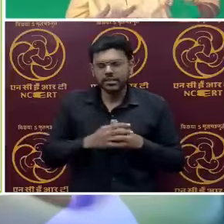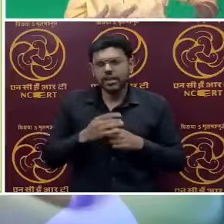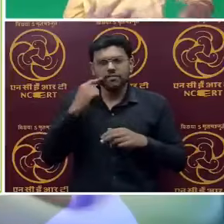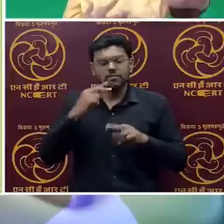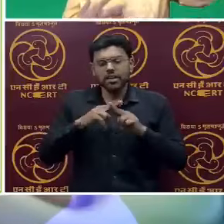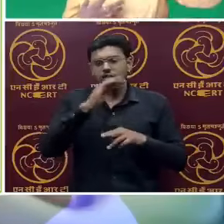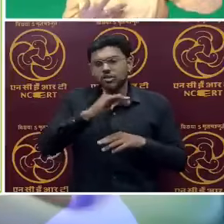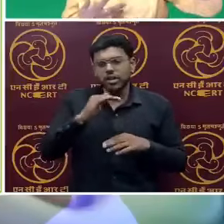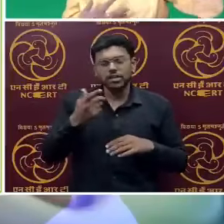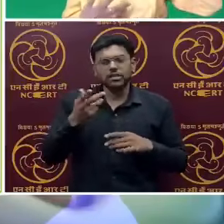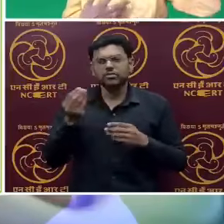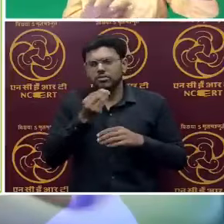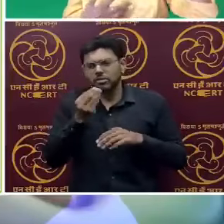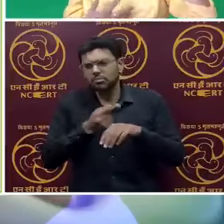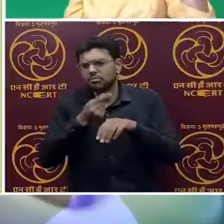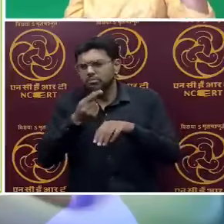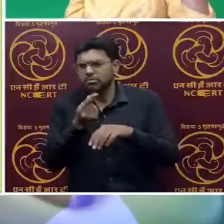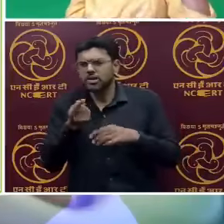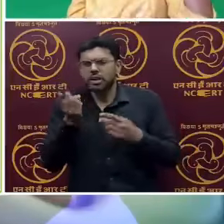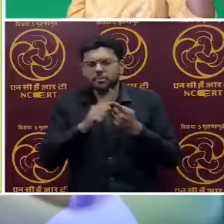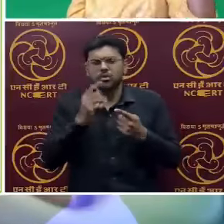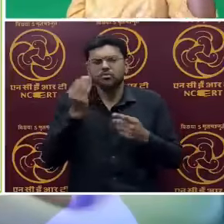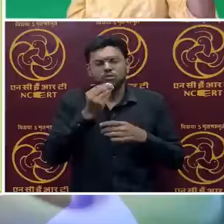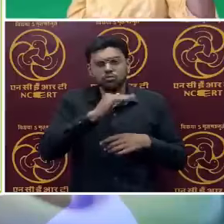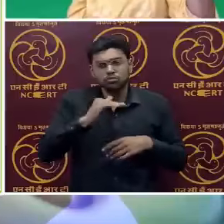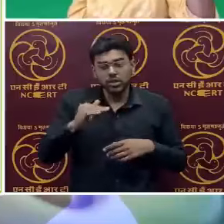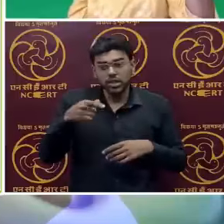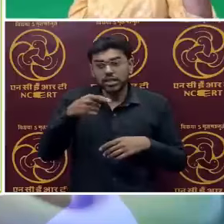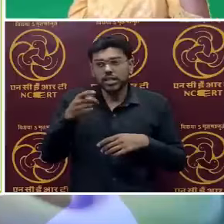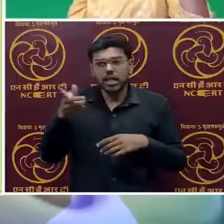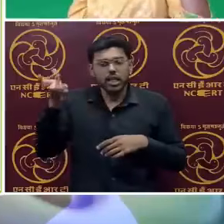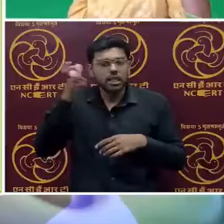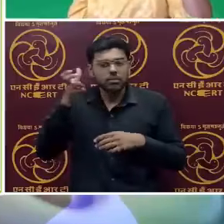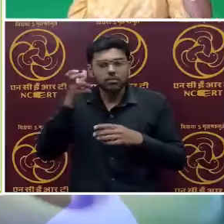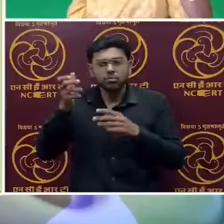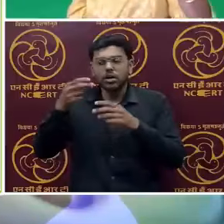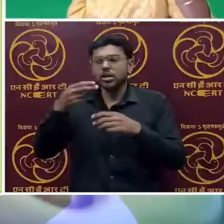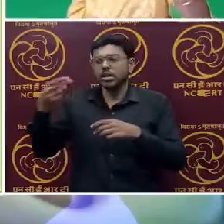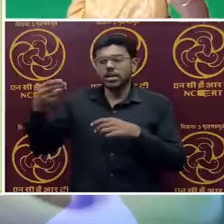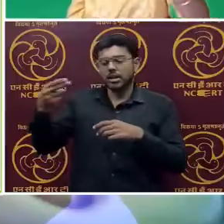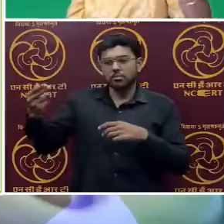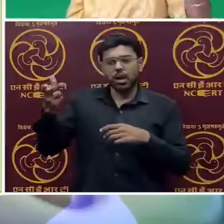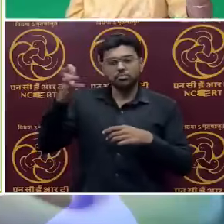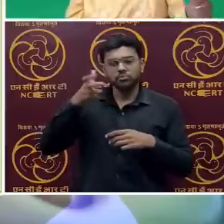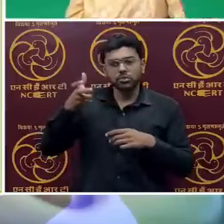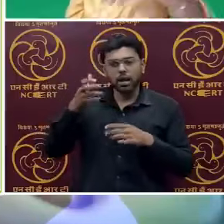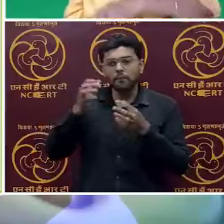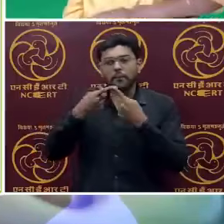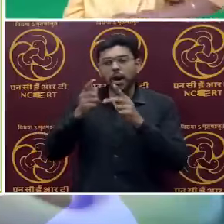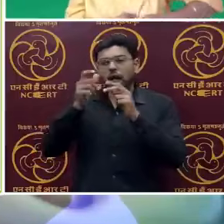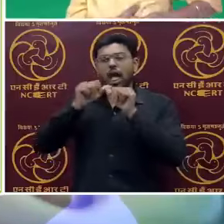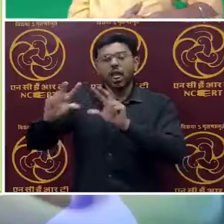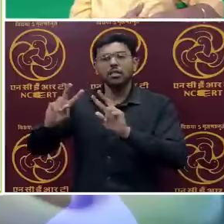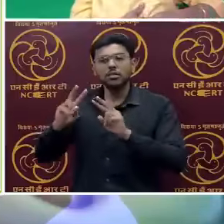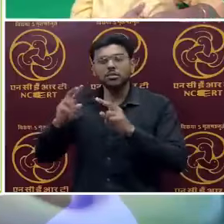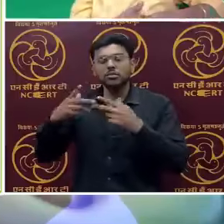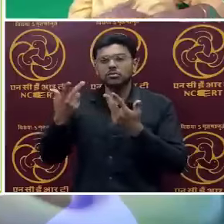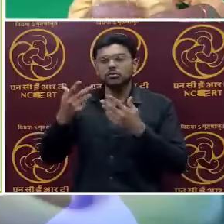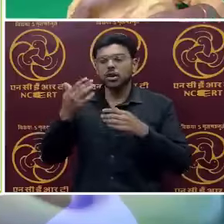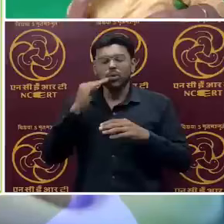child will sometimes some of the children will not respond to their name or not respond when they are called, or